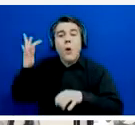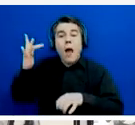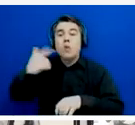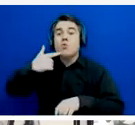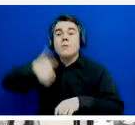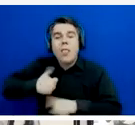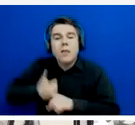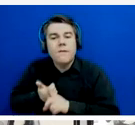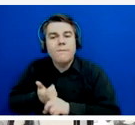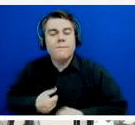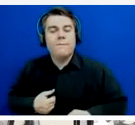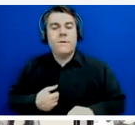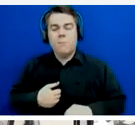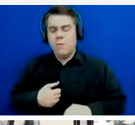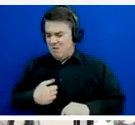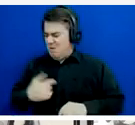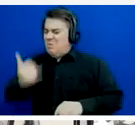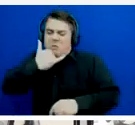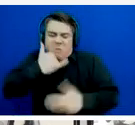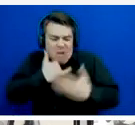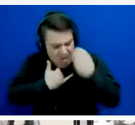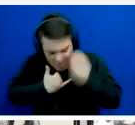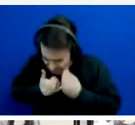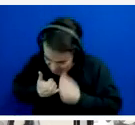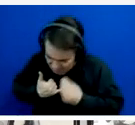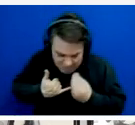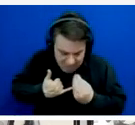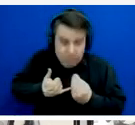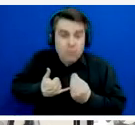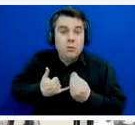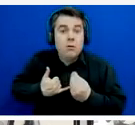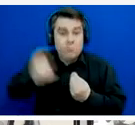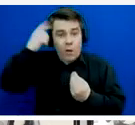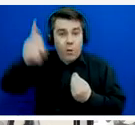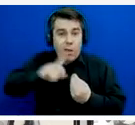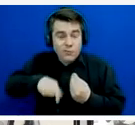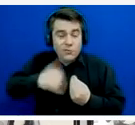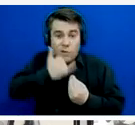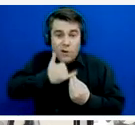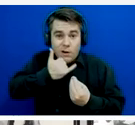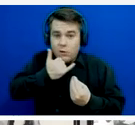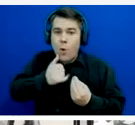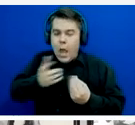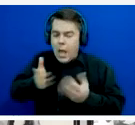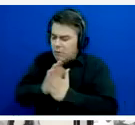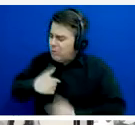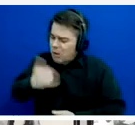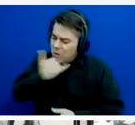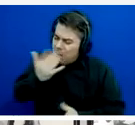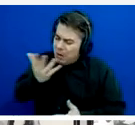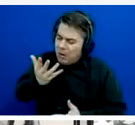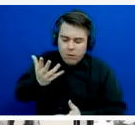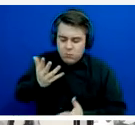continually asking yourself, what's wrong with me, your brain's going to answer. So instead, ask, how can I get this going